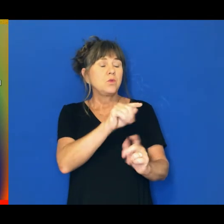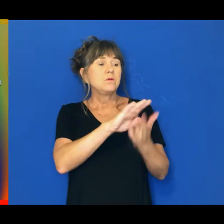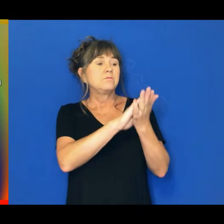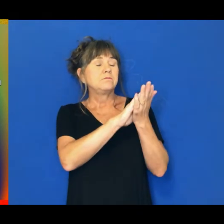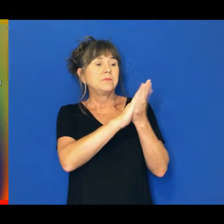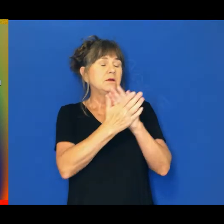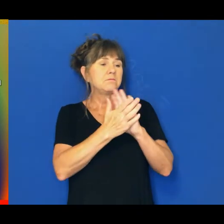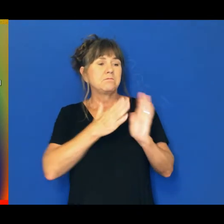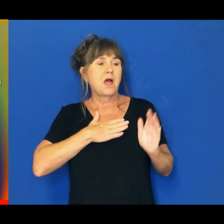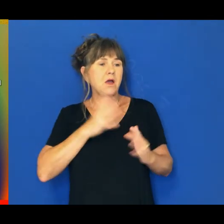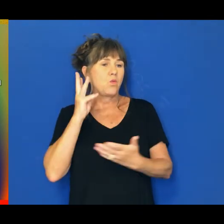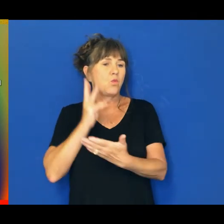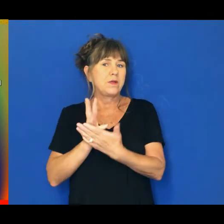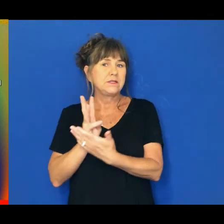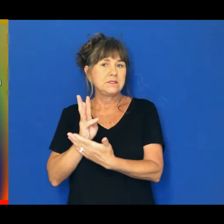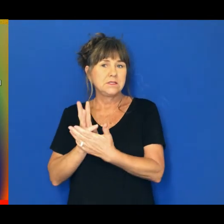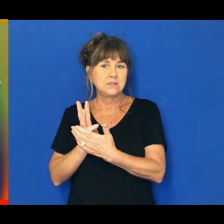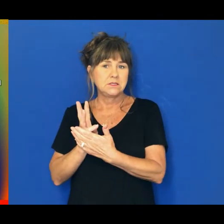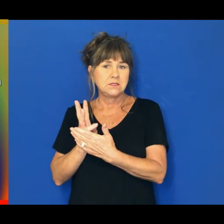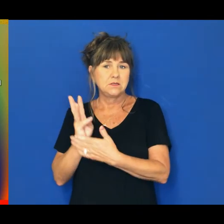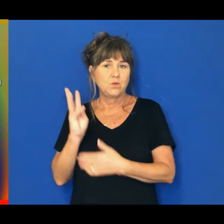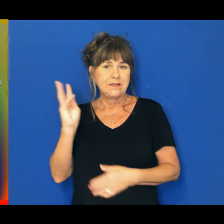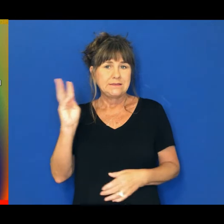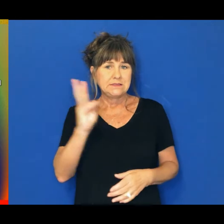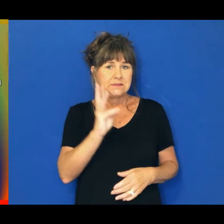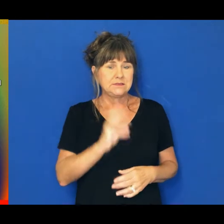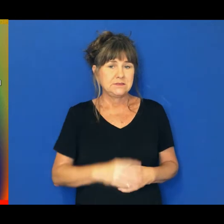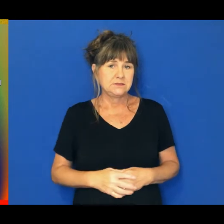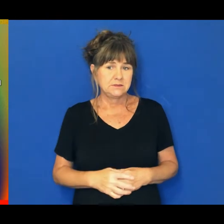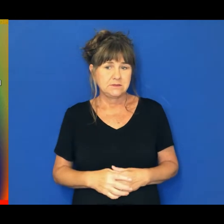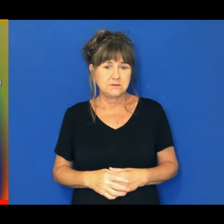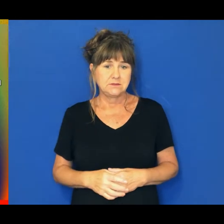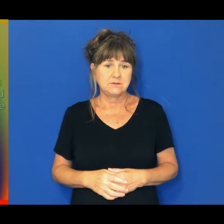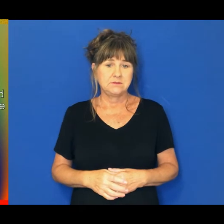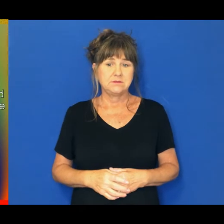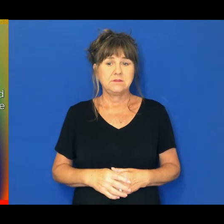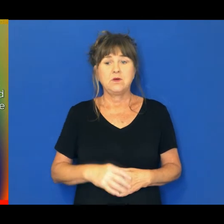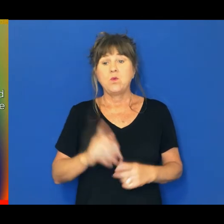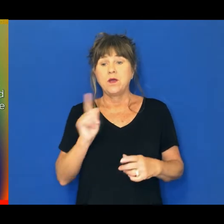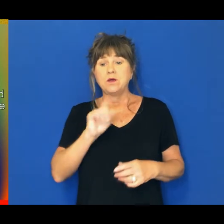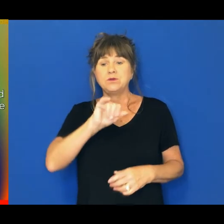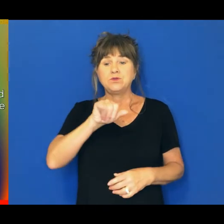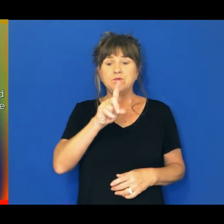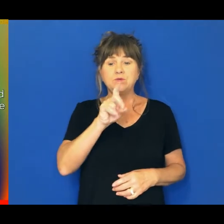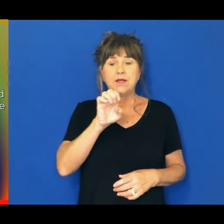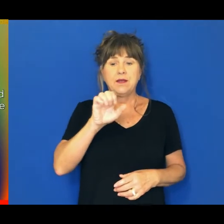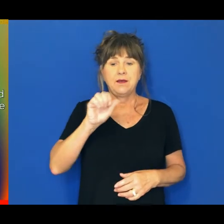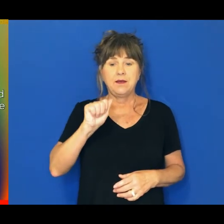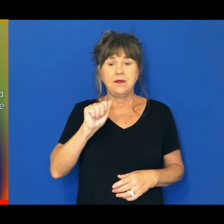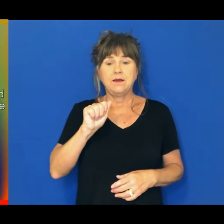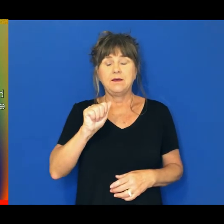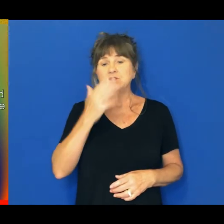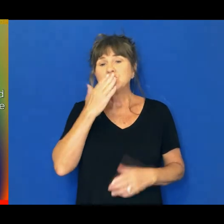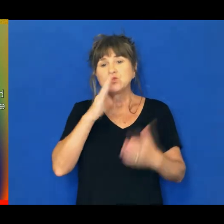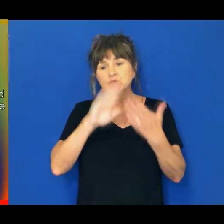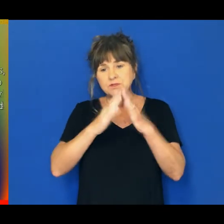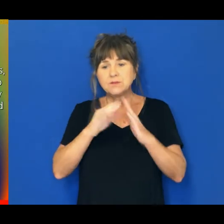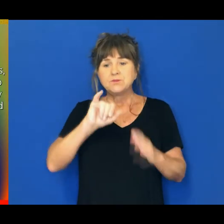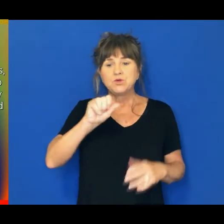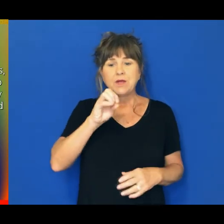my witnesses. That's the point. In Jerusalem, in Judea, in Samaria, and to the ends of the